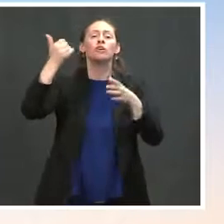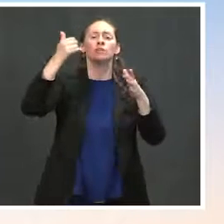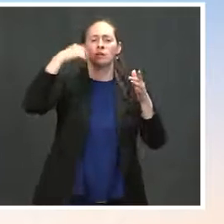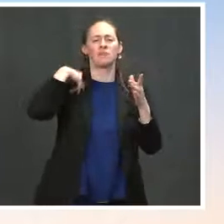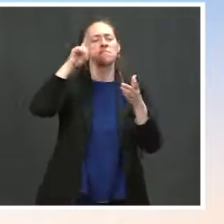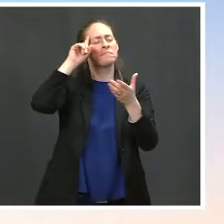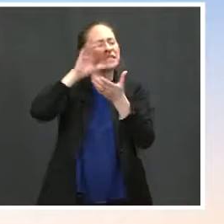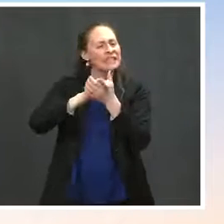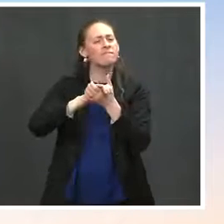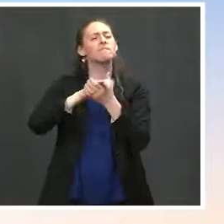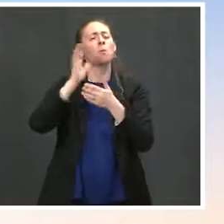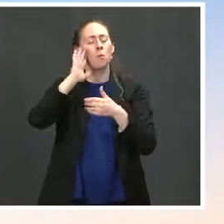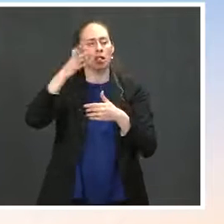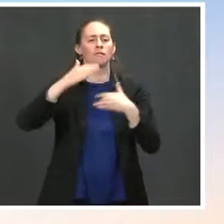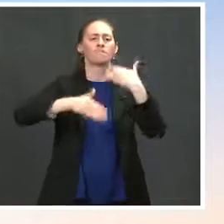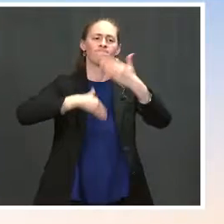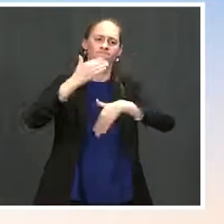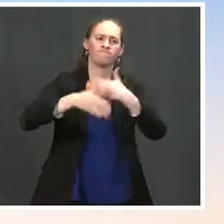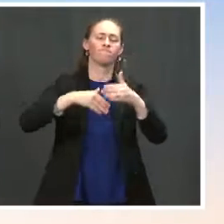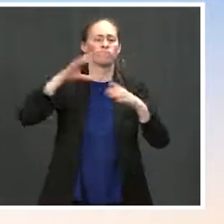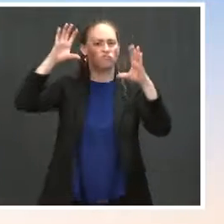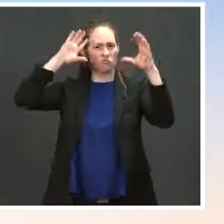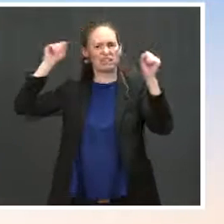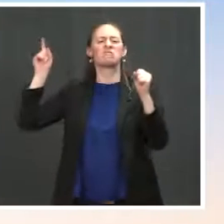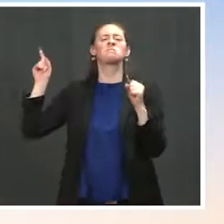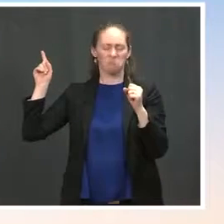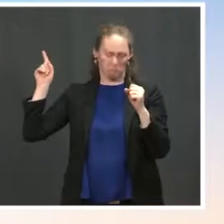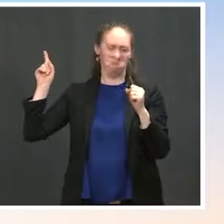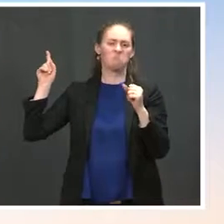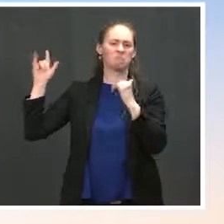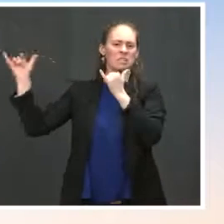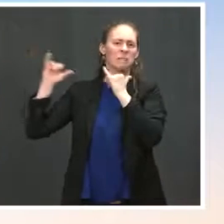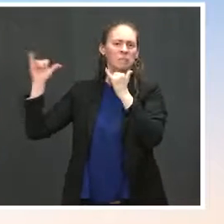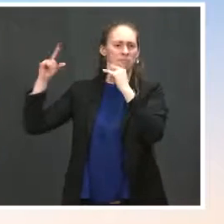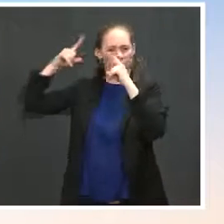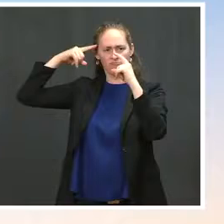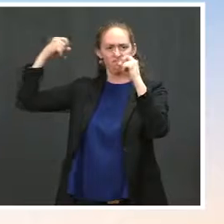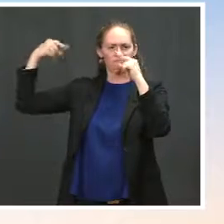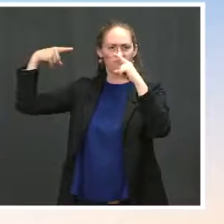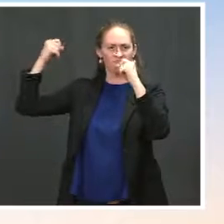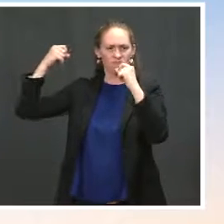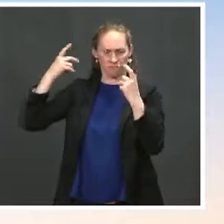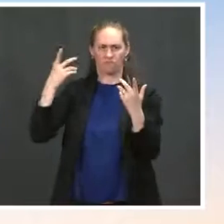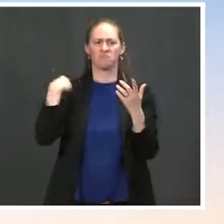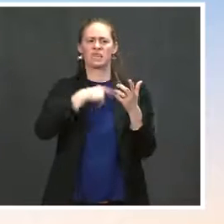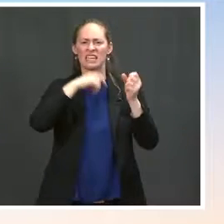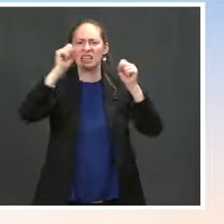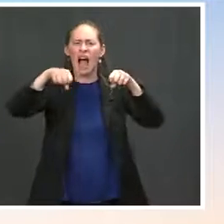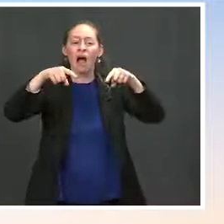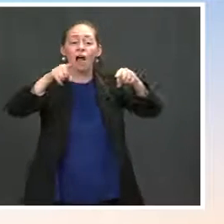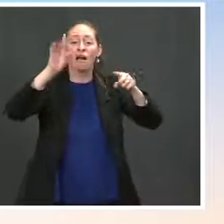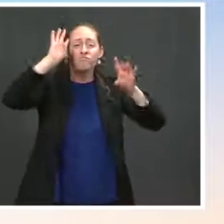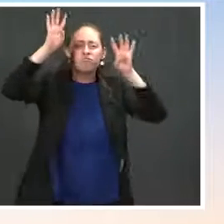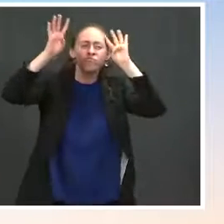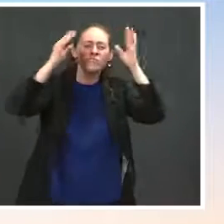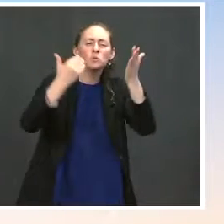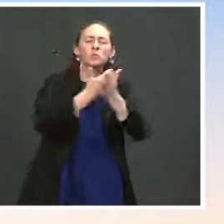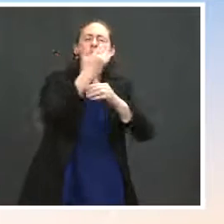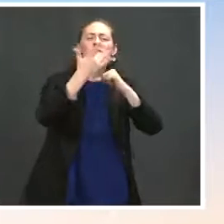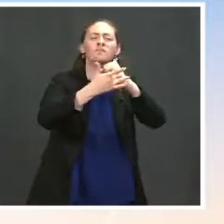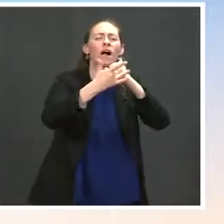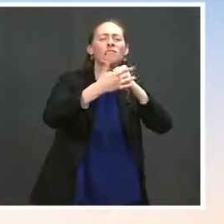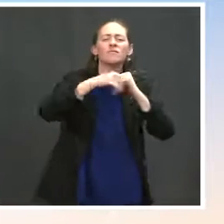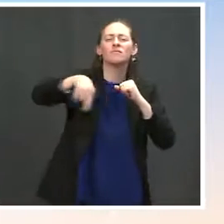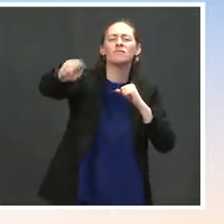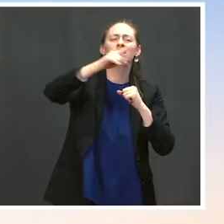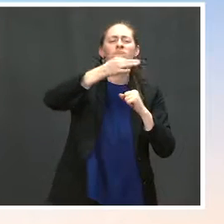job done, as President Biden said today, because of our capacity for innovation and research and development and producing great products